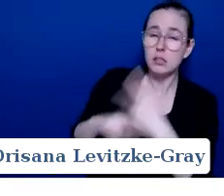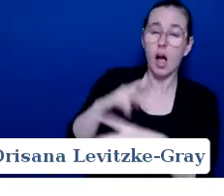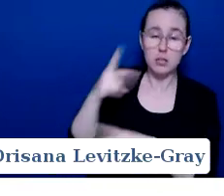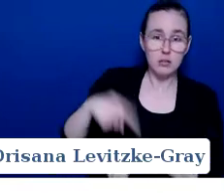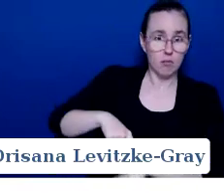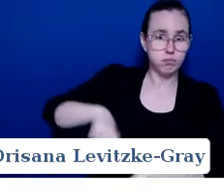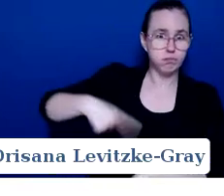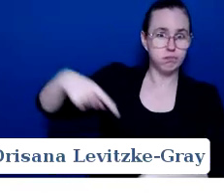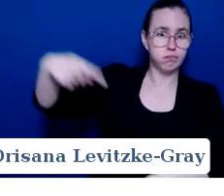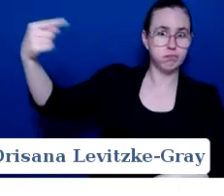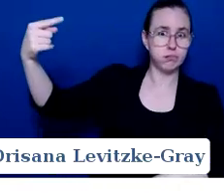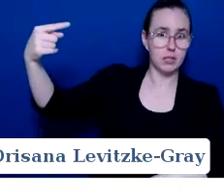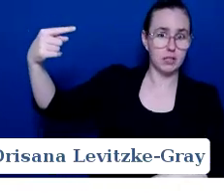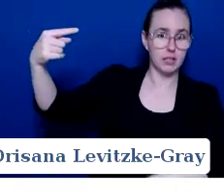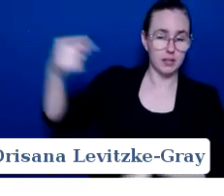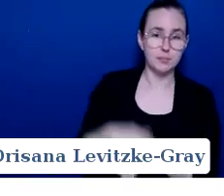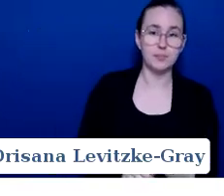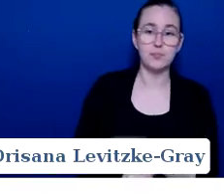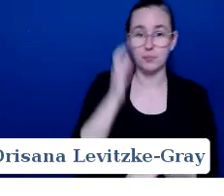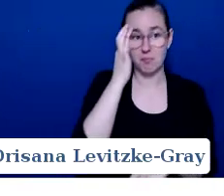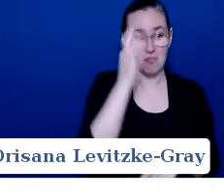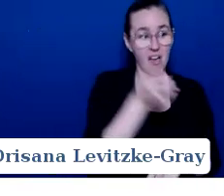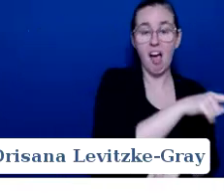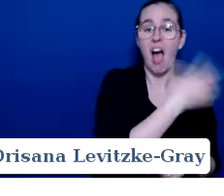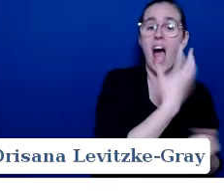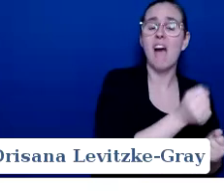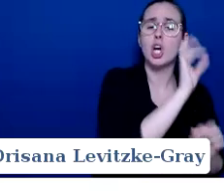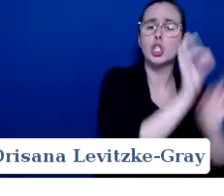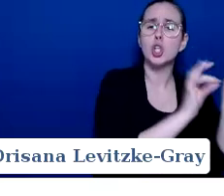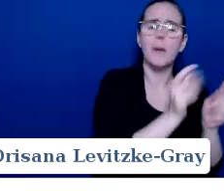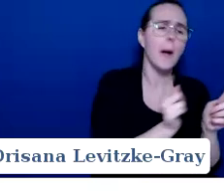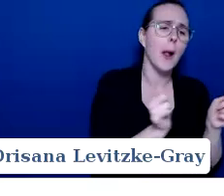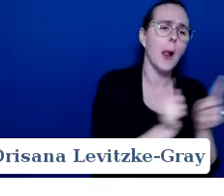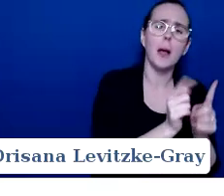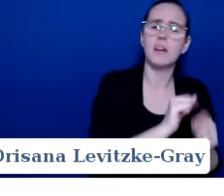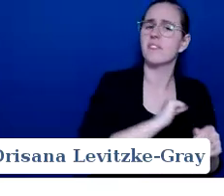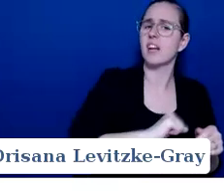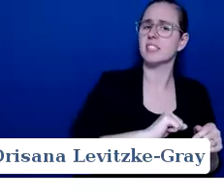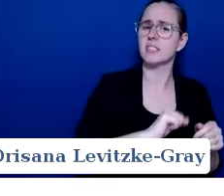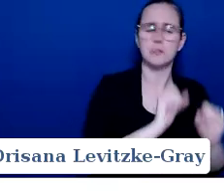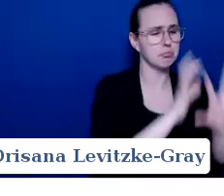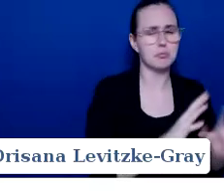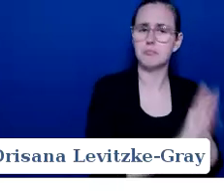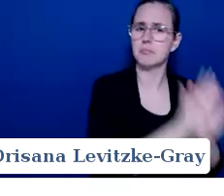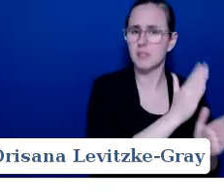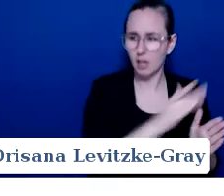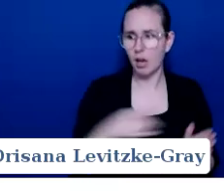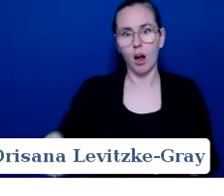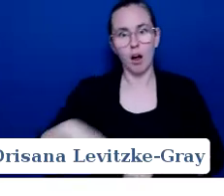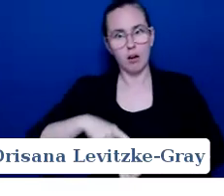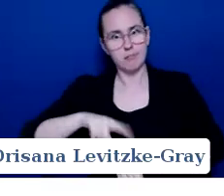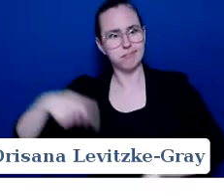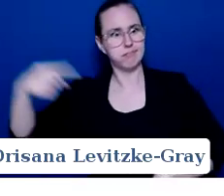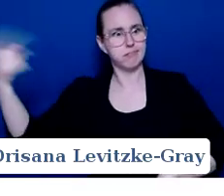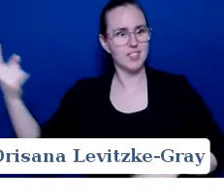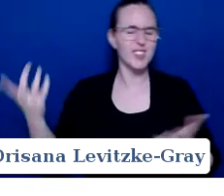point, because it require more time and more financial resources. Finally, on the individual assessment level, we